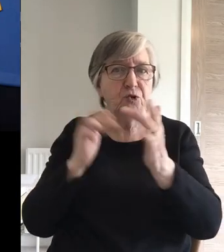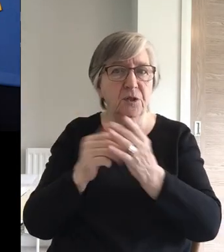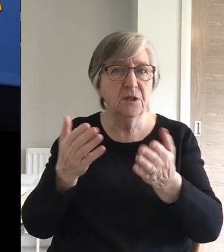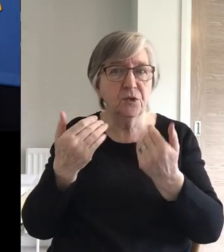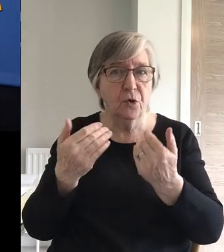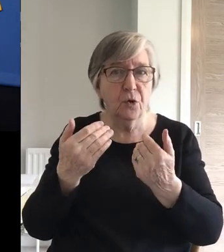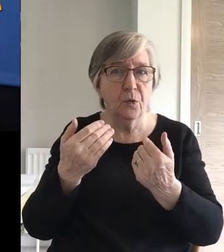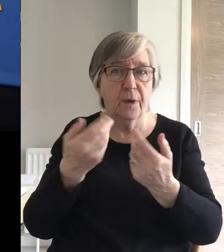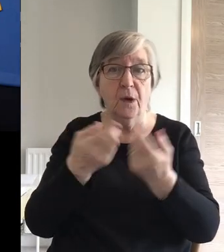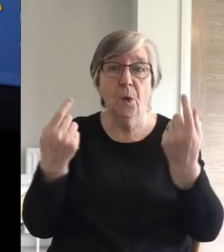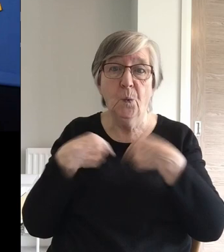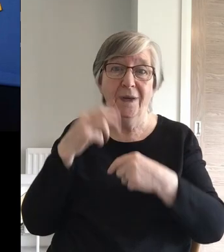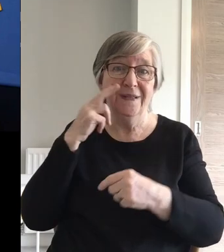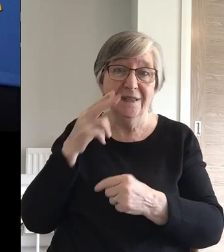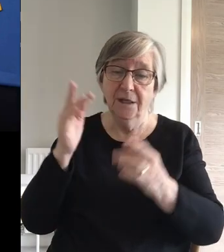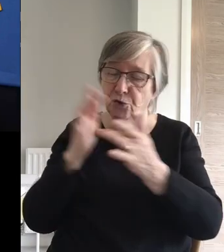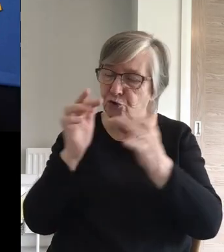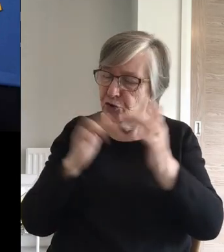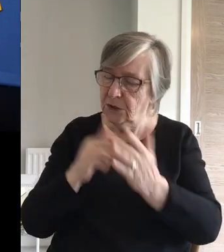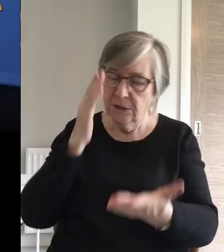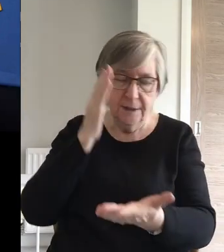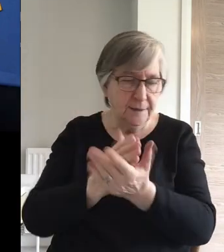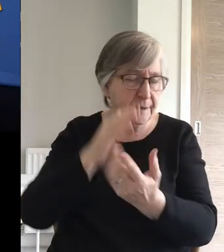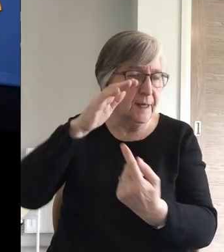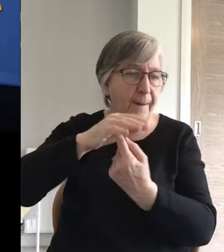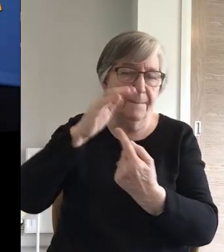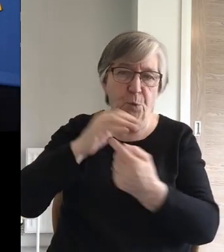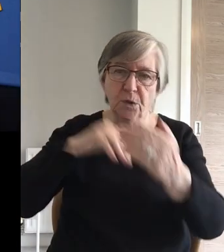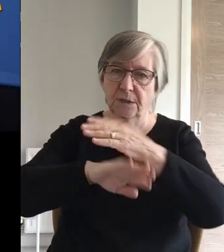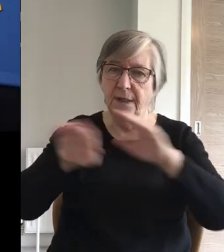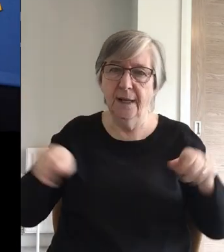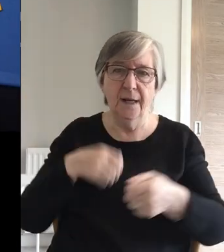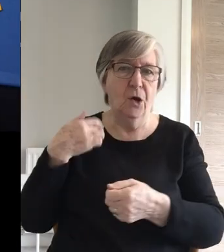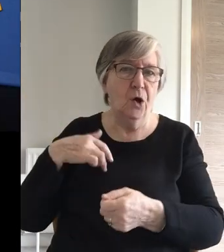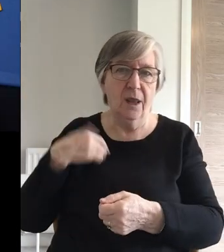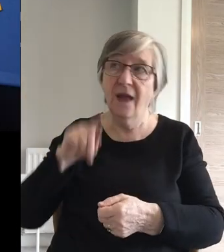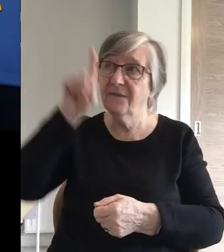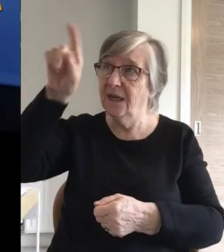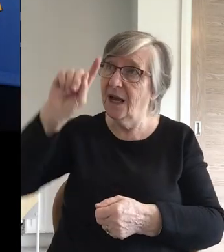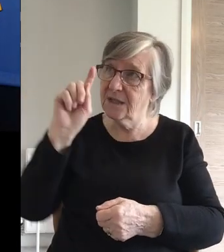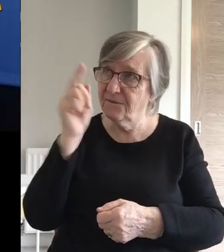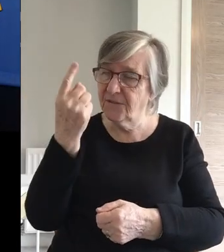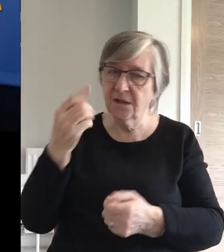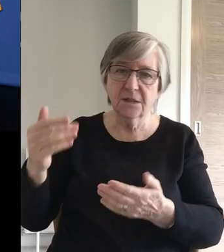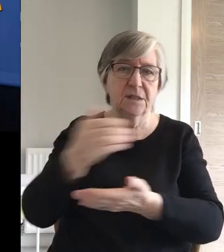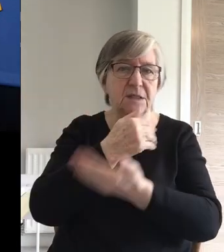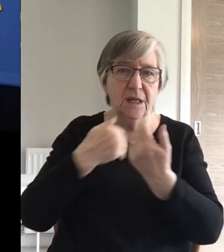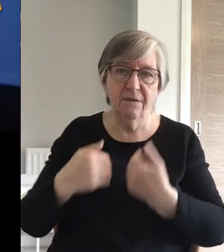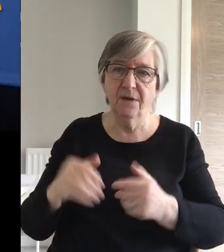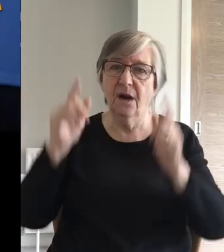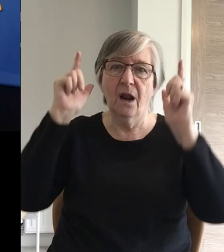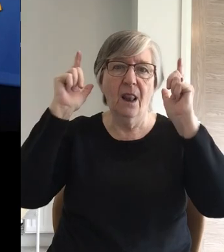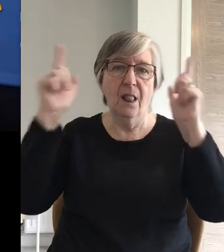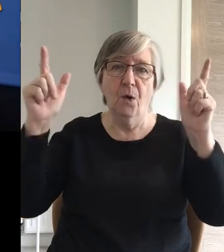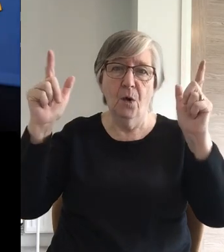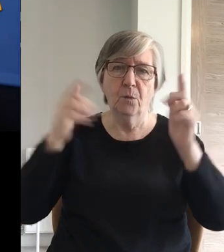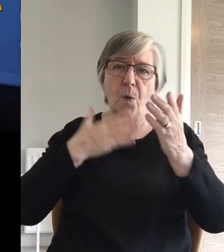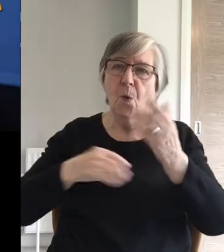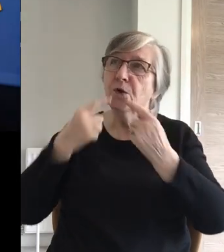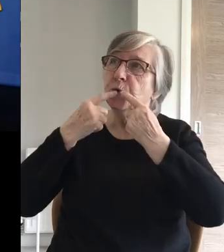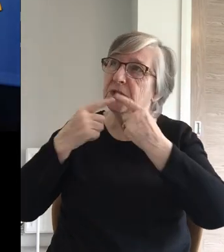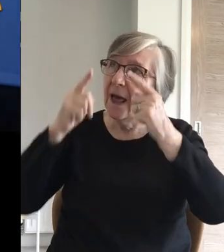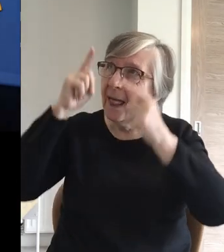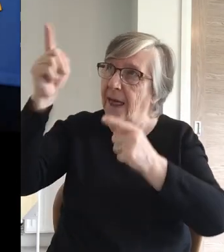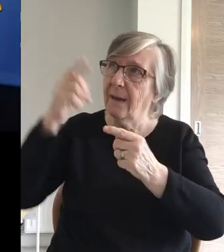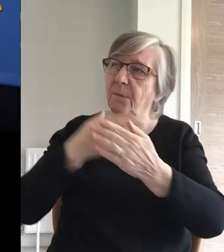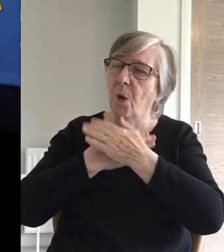that he's a big deal to us and that he first and foremost is Savior and Lord. And so we long to tell him that, tell him we